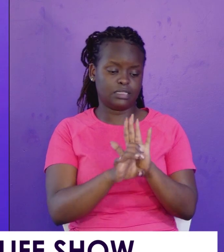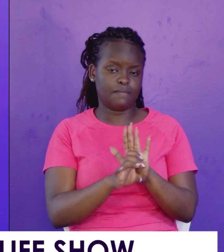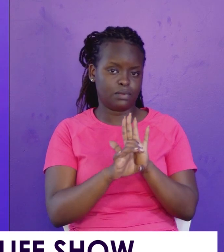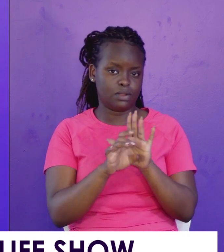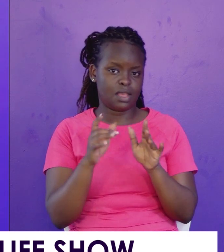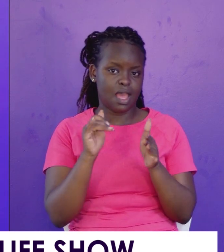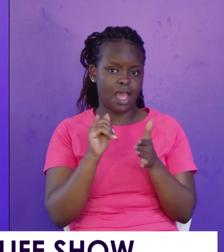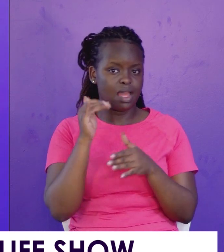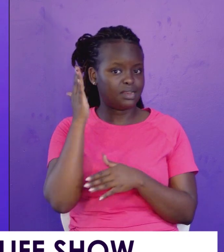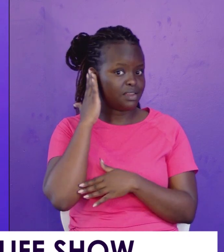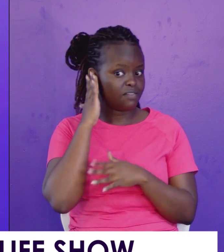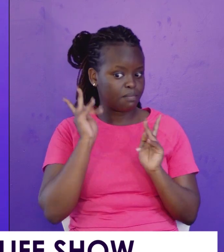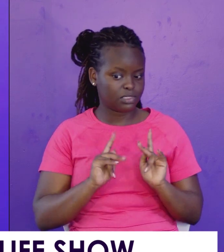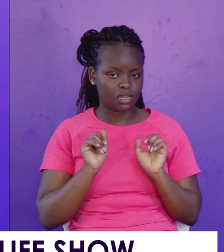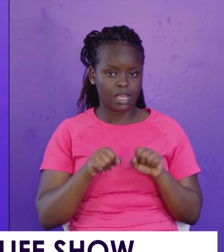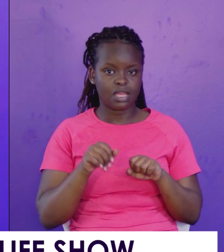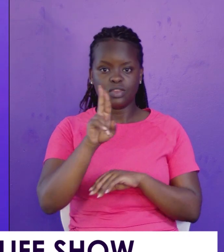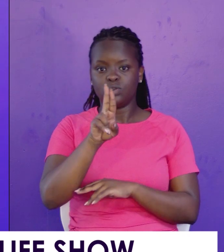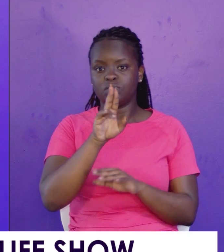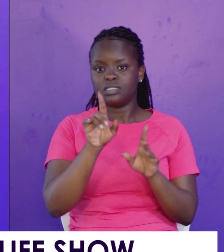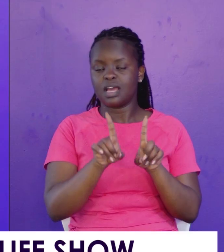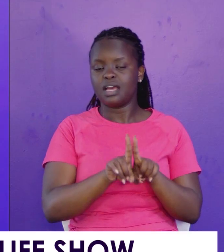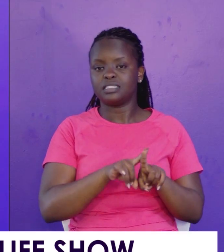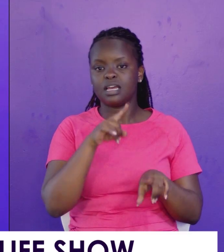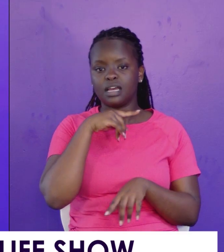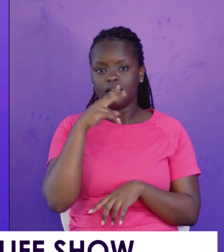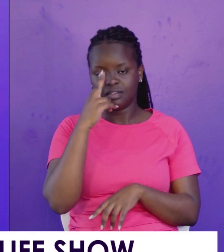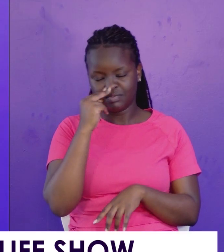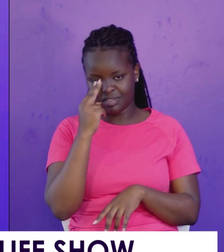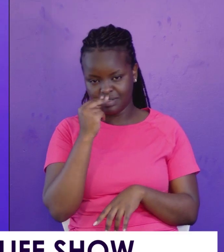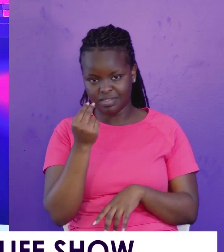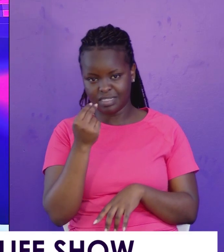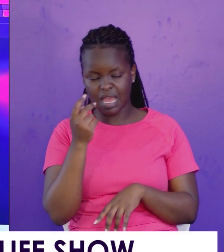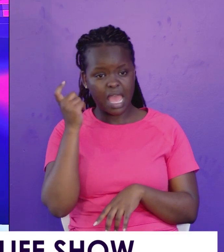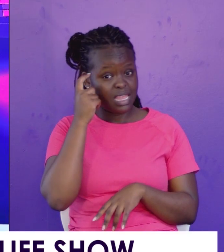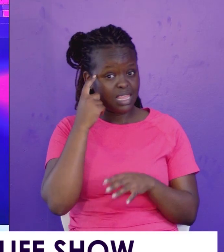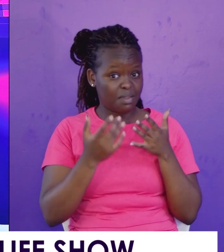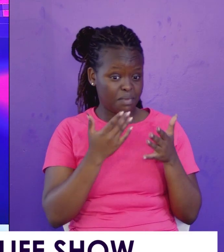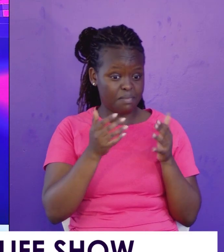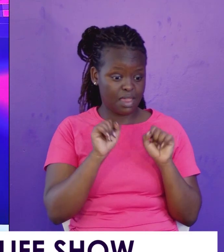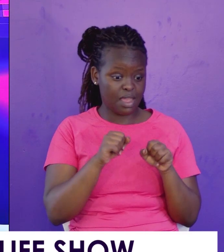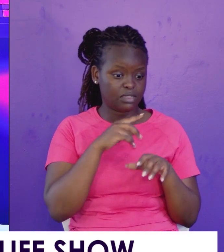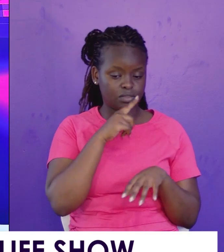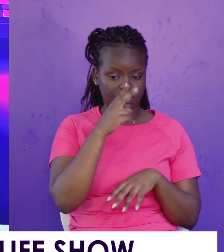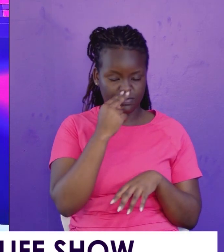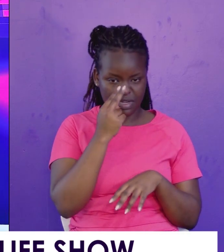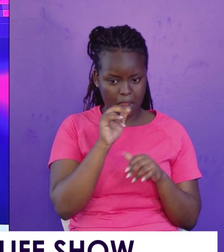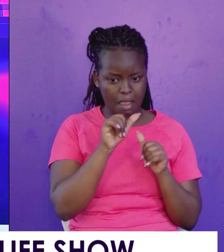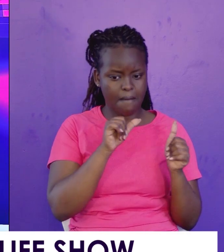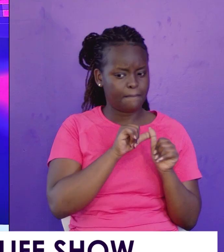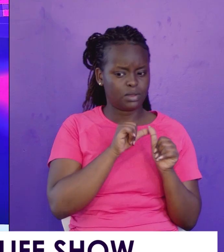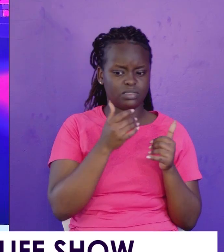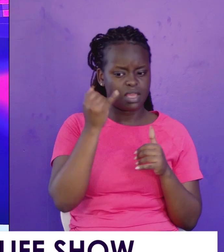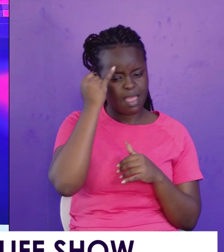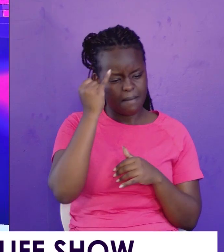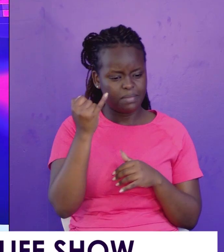person can use as a joke to connect with the audience. Can you think of any? I think maybe you can joke about, you imagine